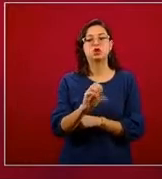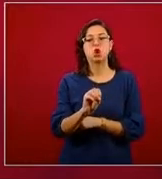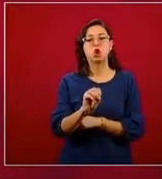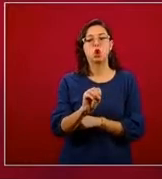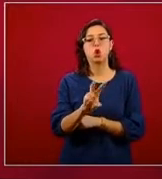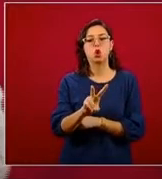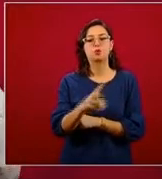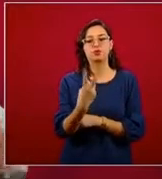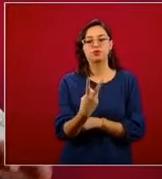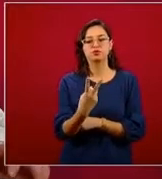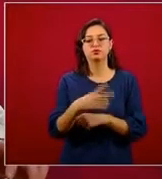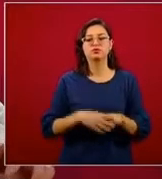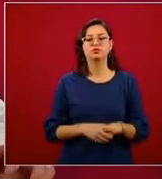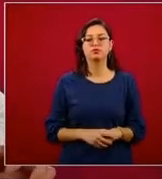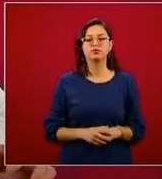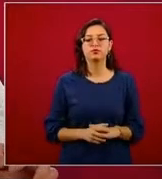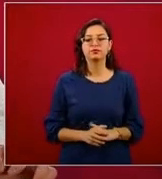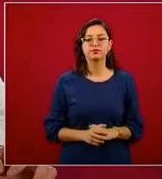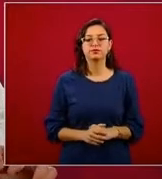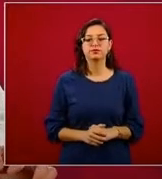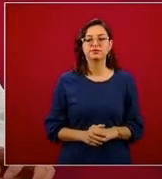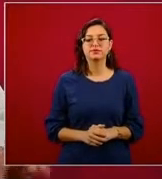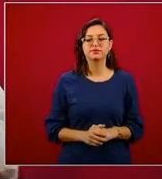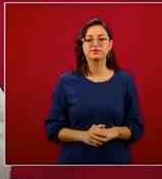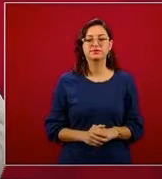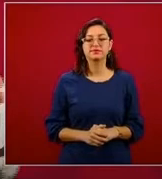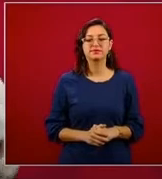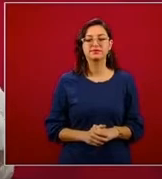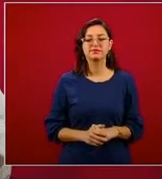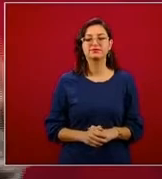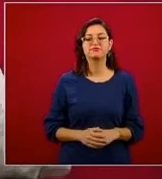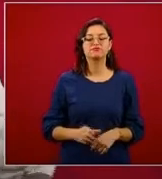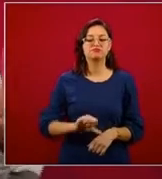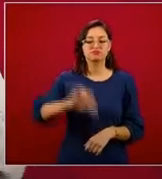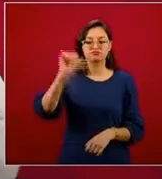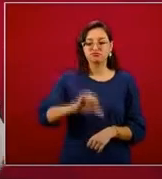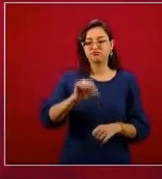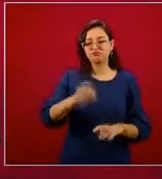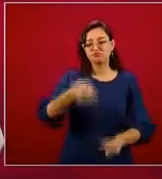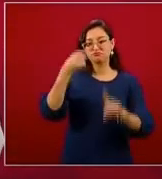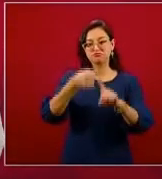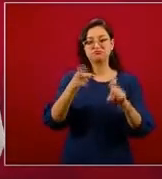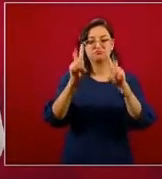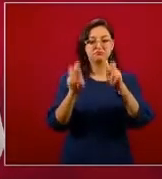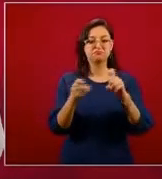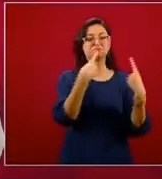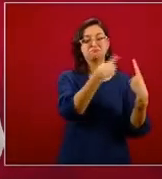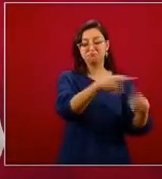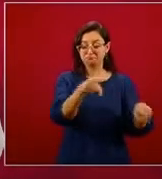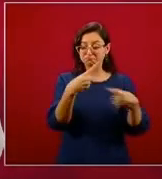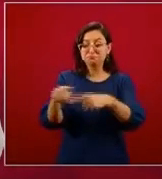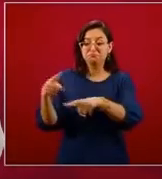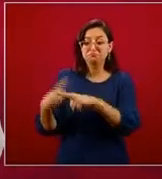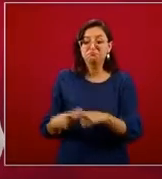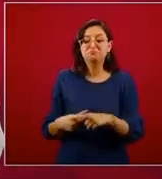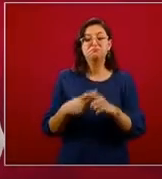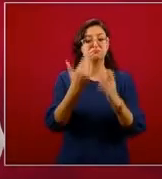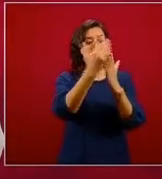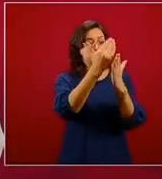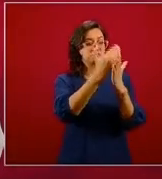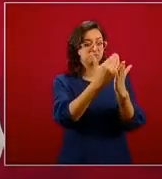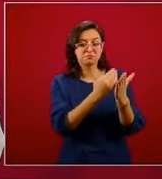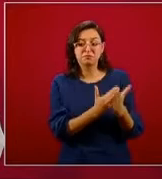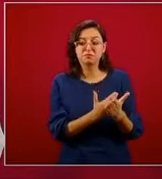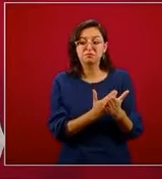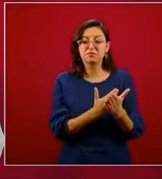COVID pandemics, the disease created by SARS-CoV-2, the new coronavirus. Today, we're